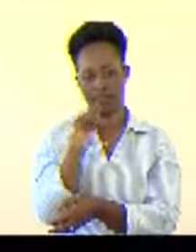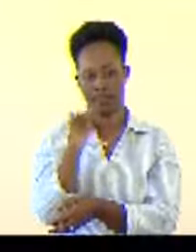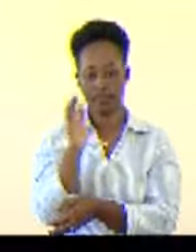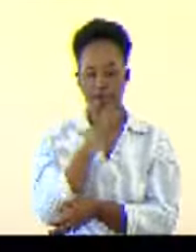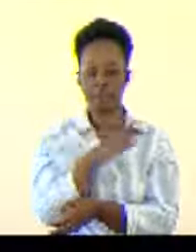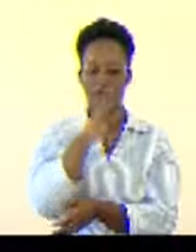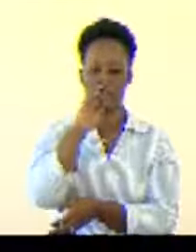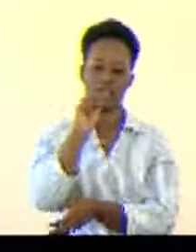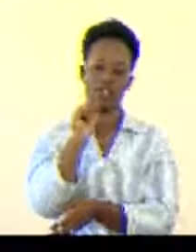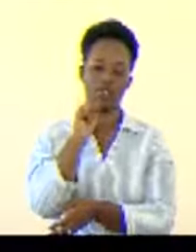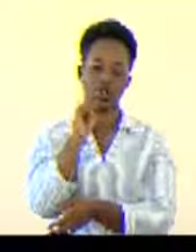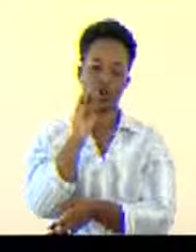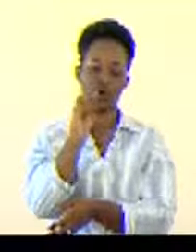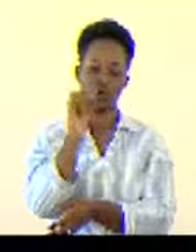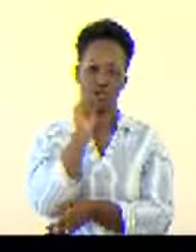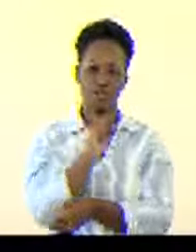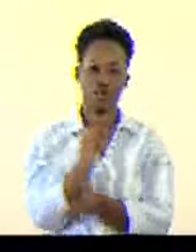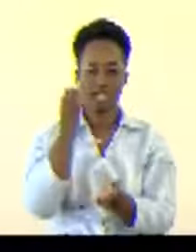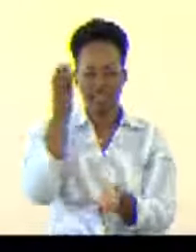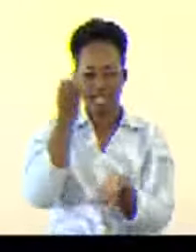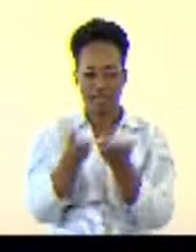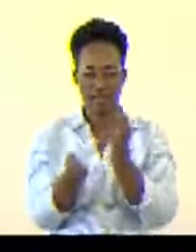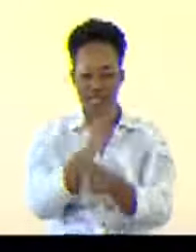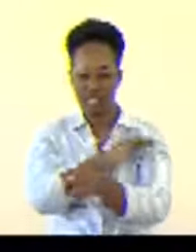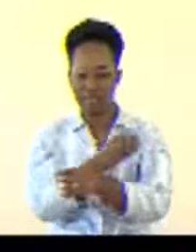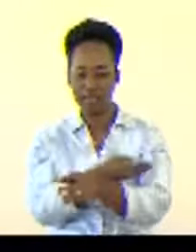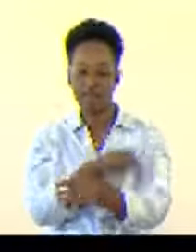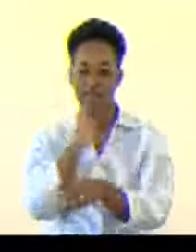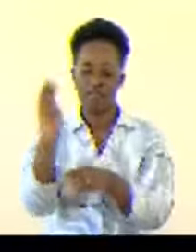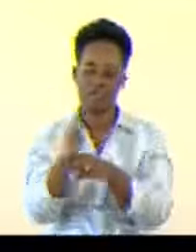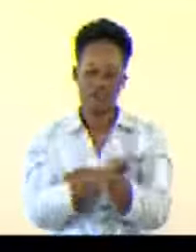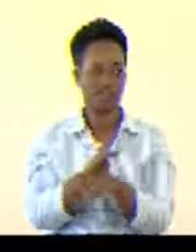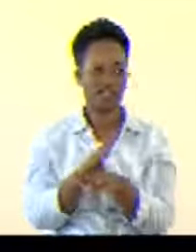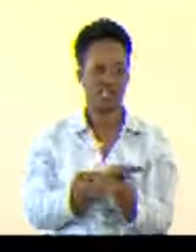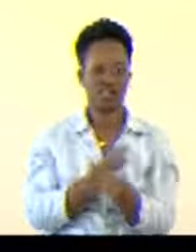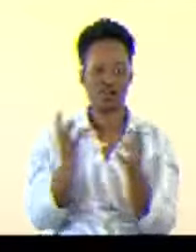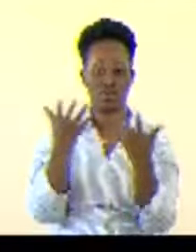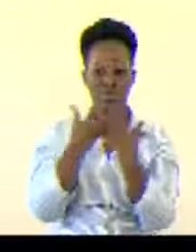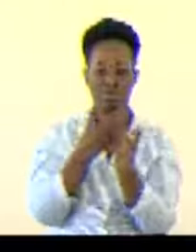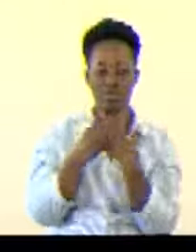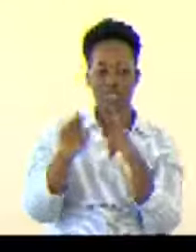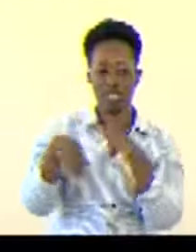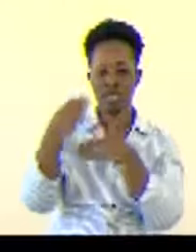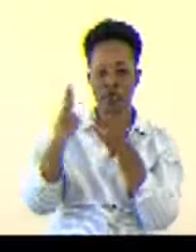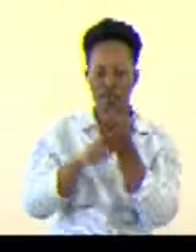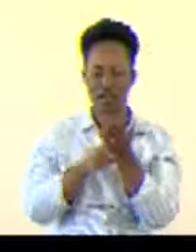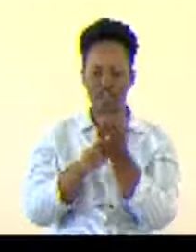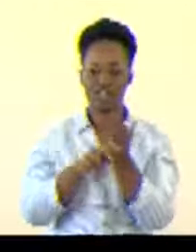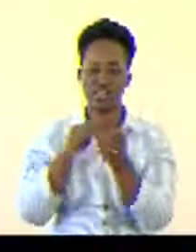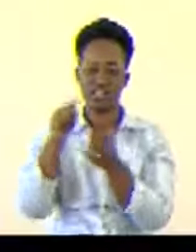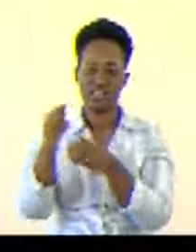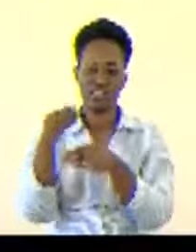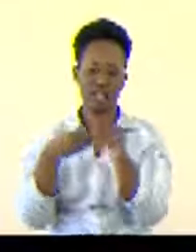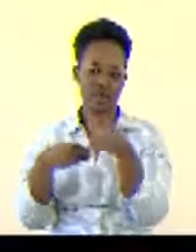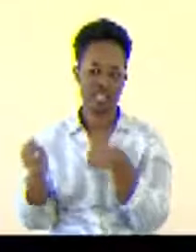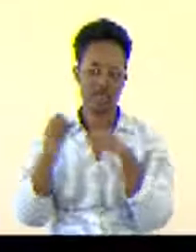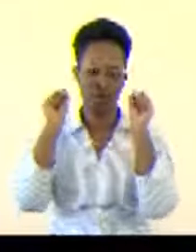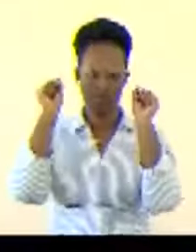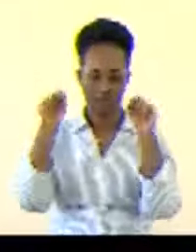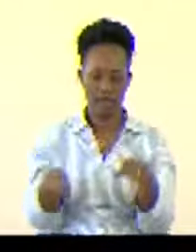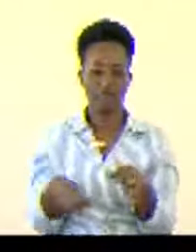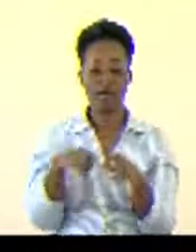of the business to meet its short-term financial obligations using its current assets. Now you should be able, from the balance